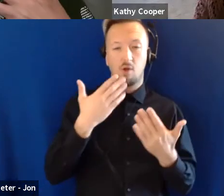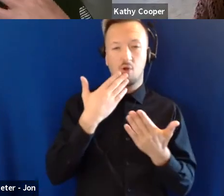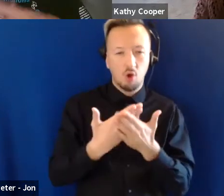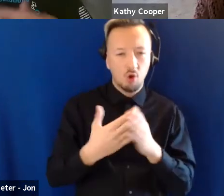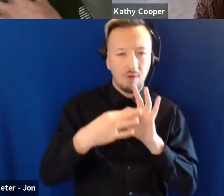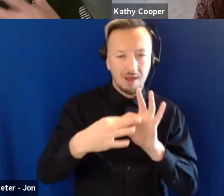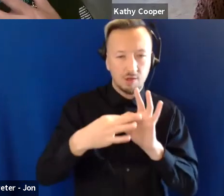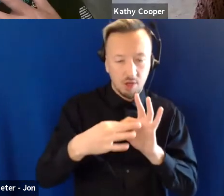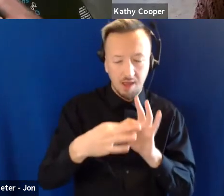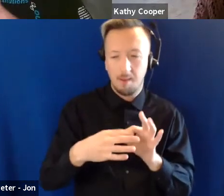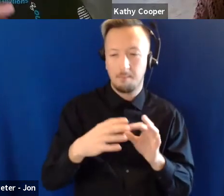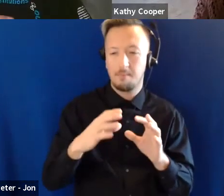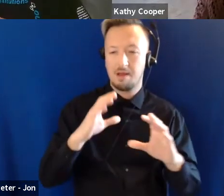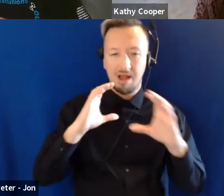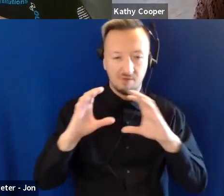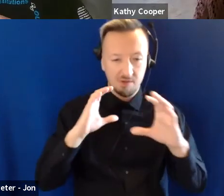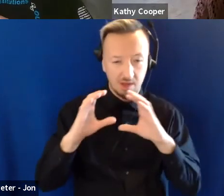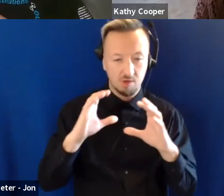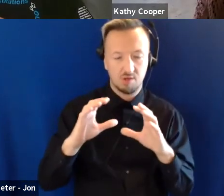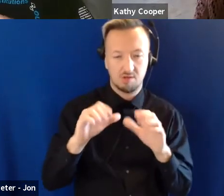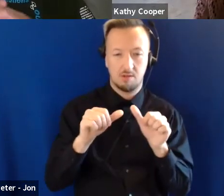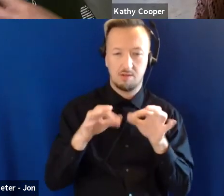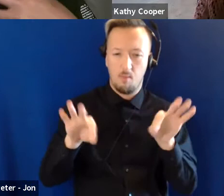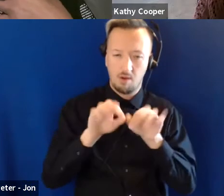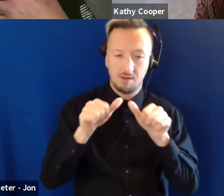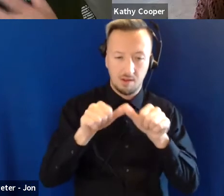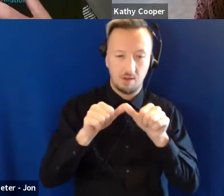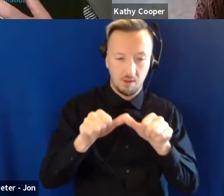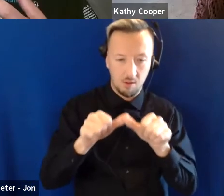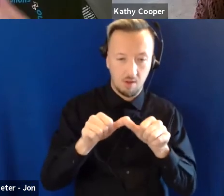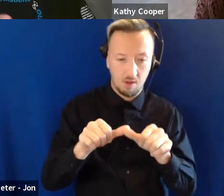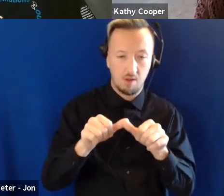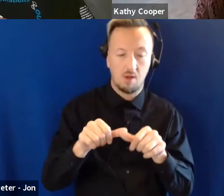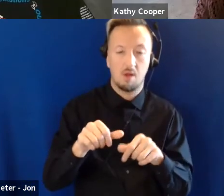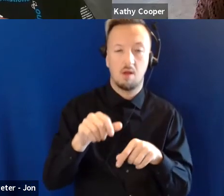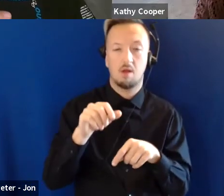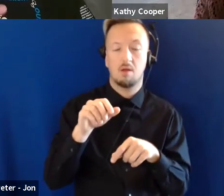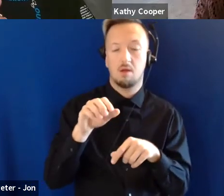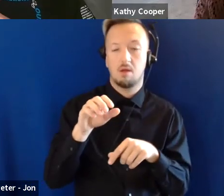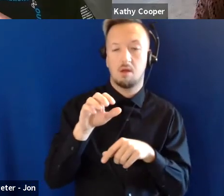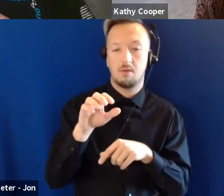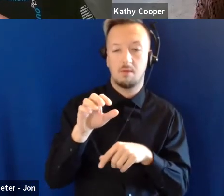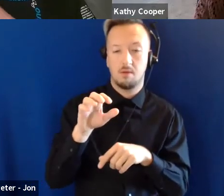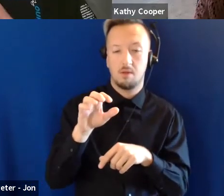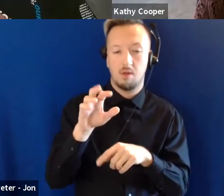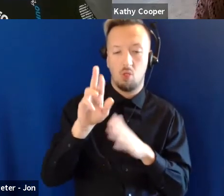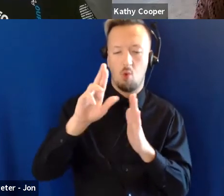engage, having this conversation on an ongoing basis about, what is the role of the SILC, and